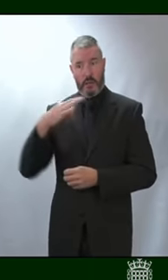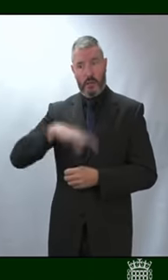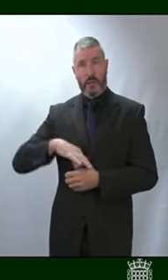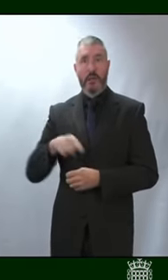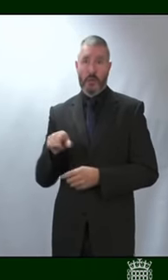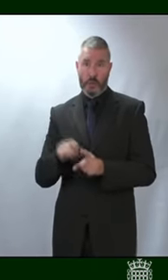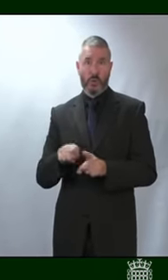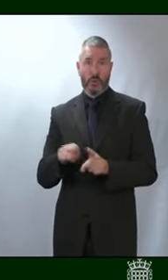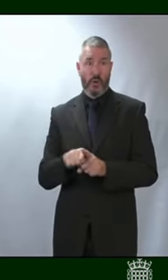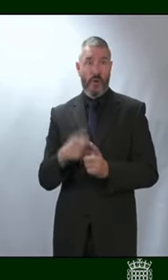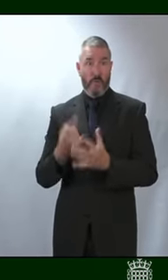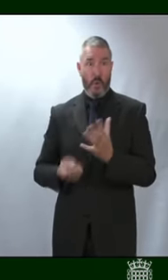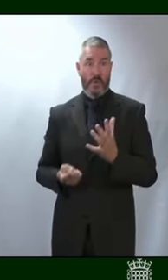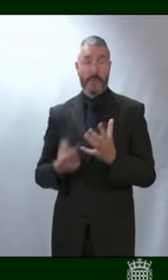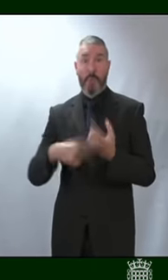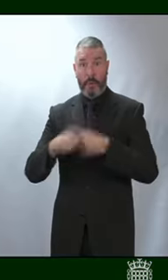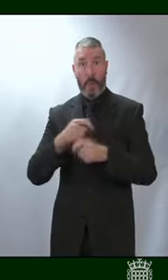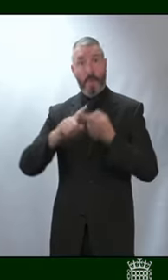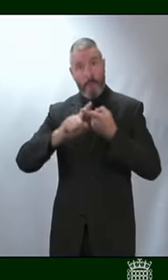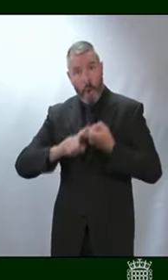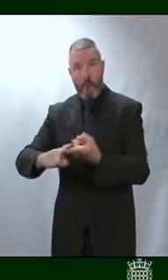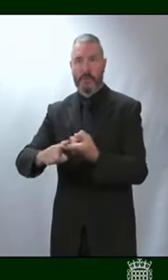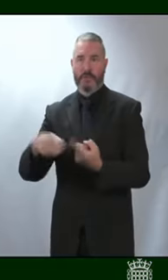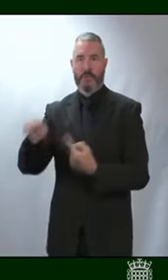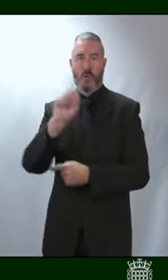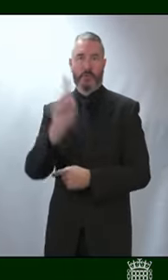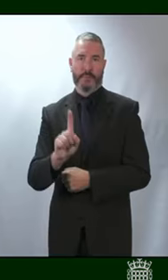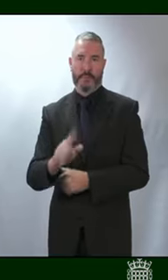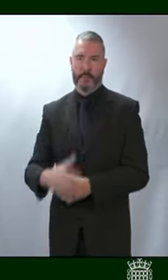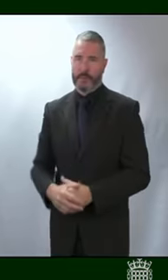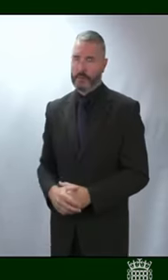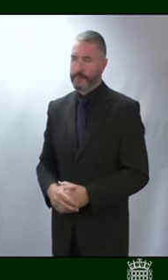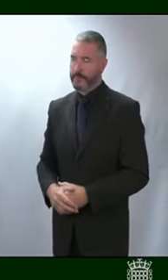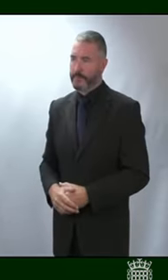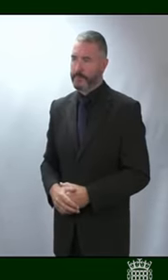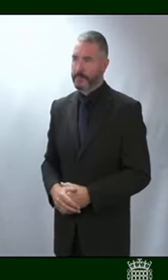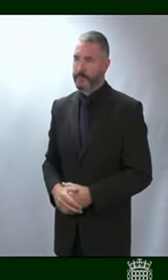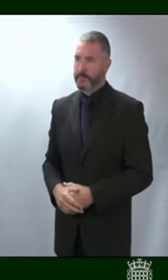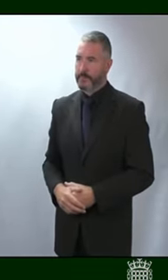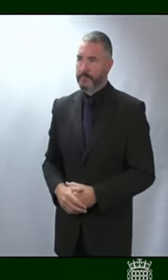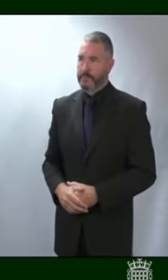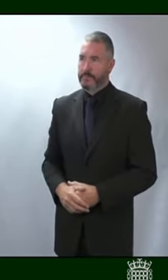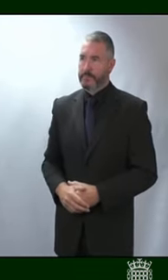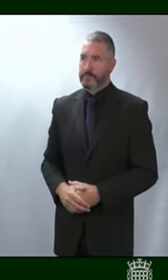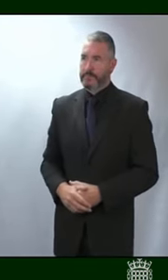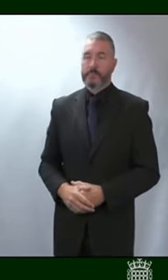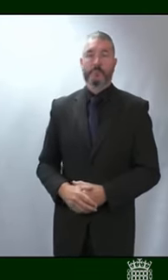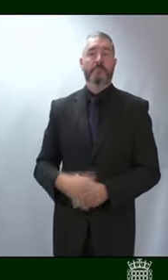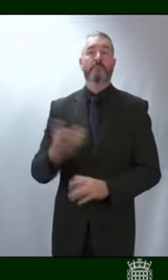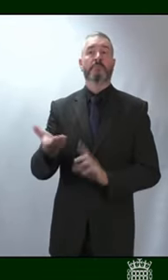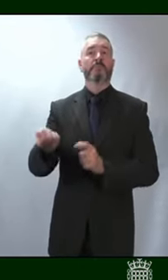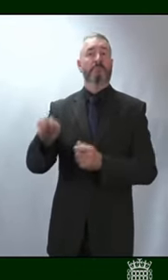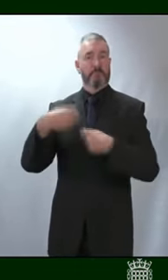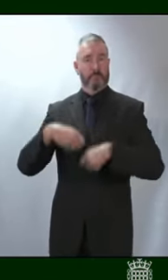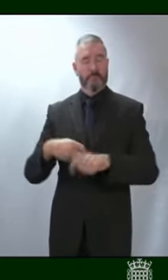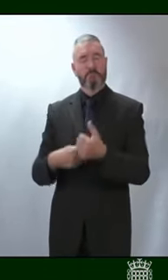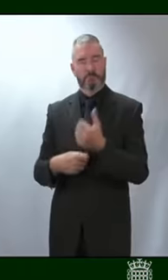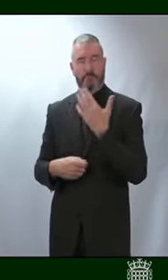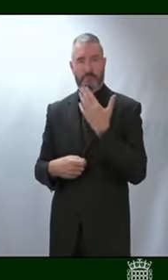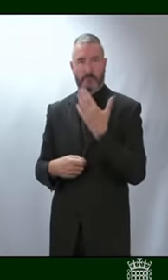legacy benefits and made permanent? Well, thank you, Mr. Speaker. Thank you, Mr. Speaker. The honourable